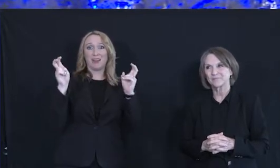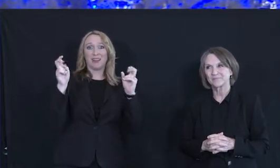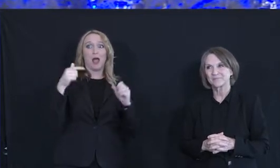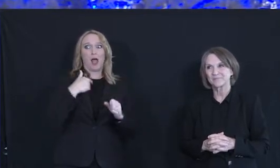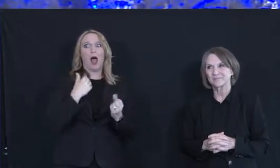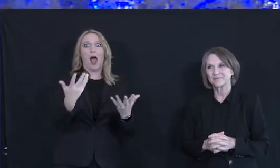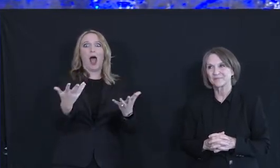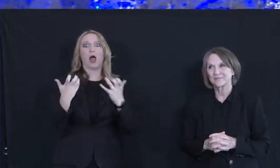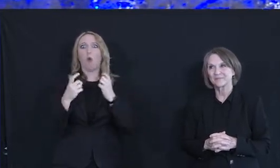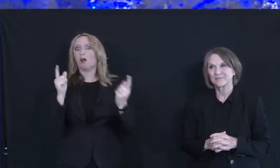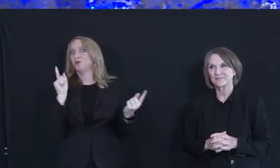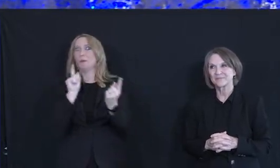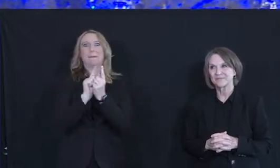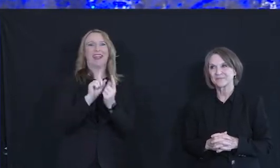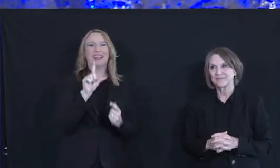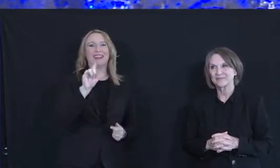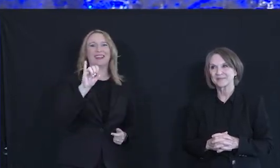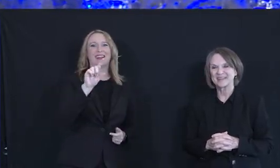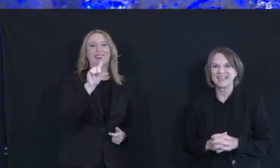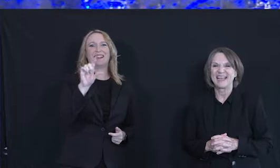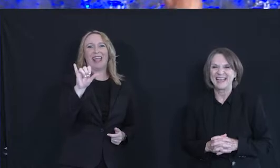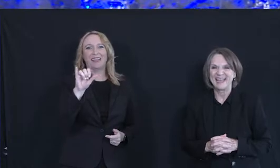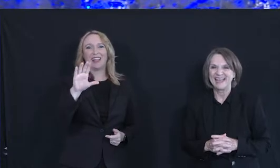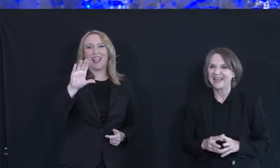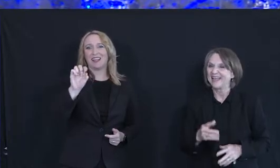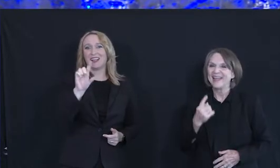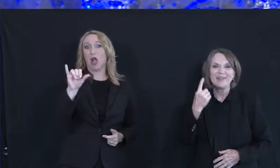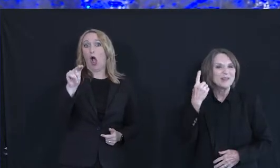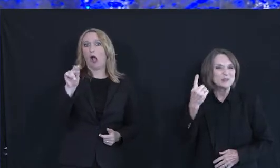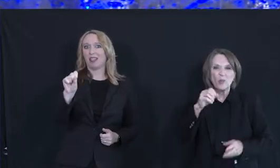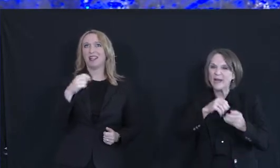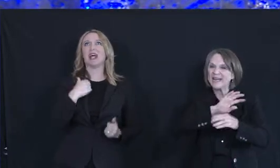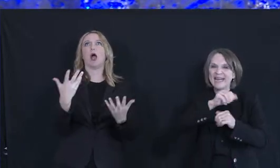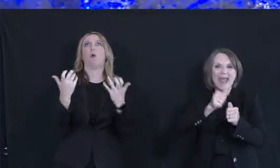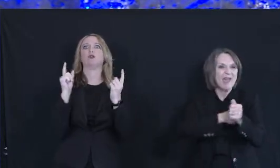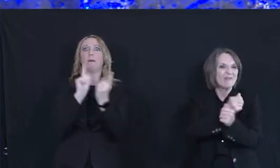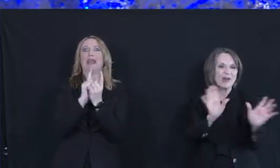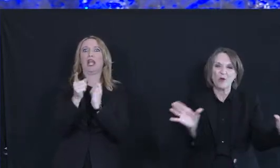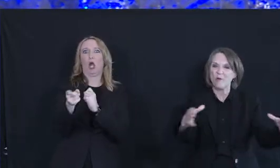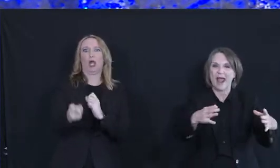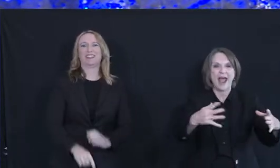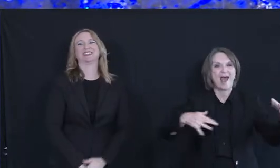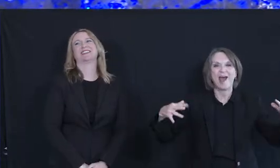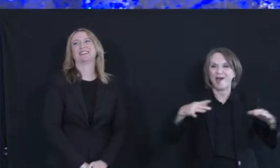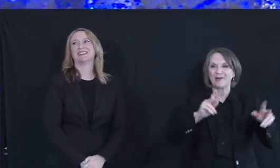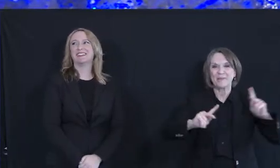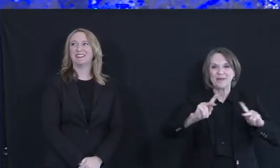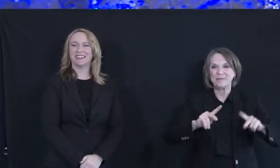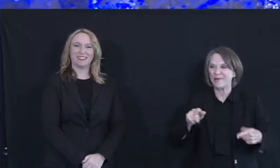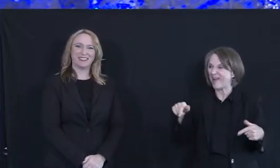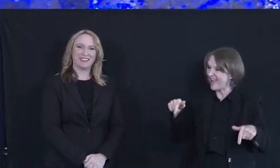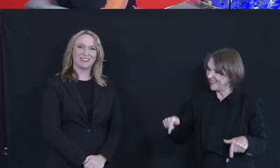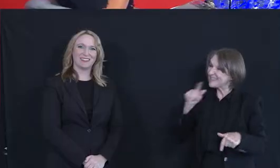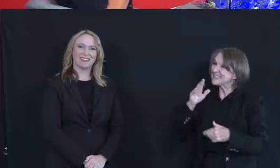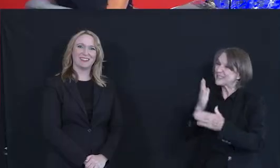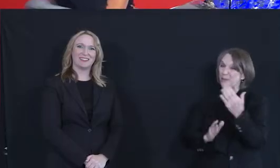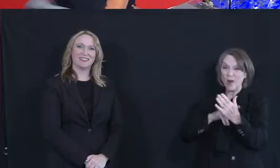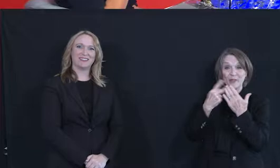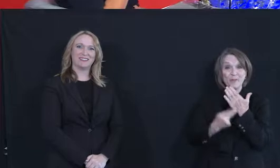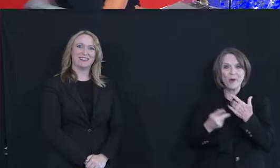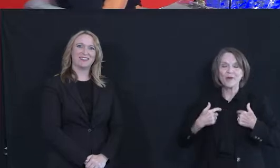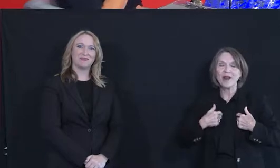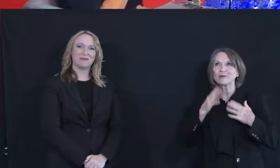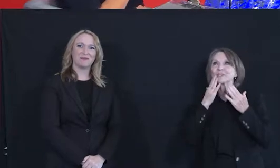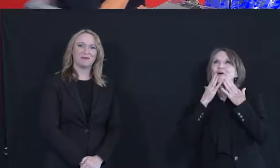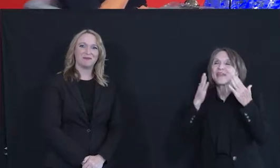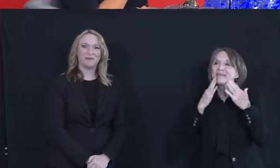that just wants to meet Lily Collins if I'm being honest there's one in every crowd that's really yeah exactly look this is this is the part of the program I